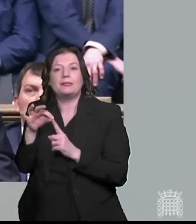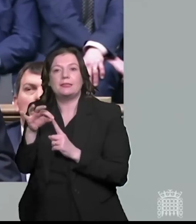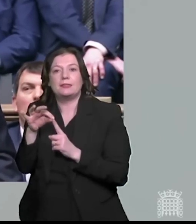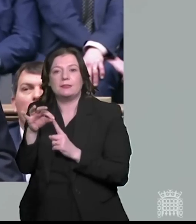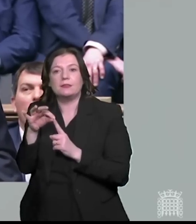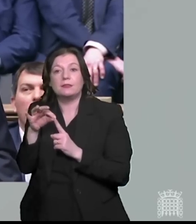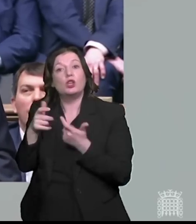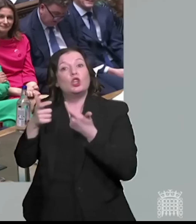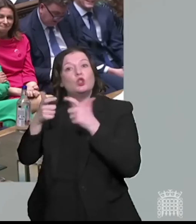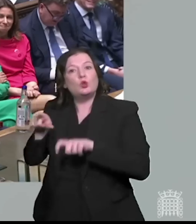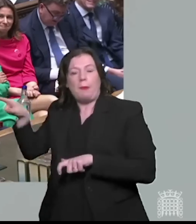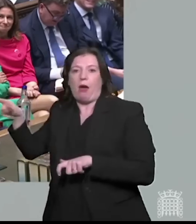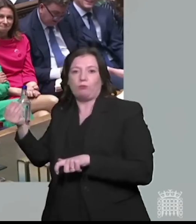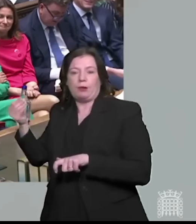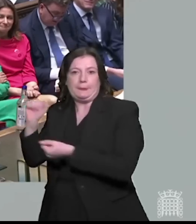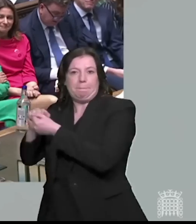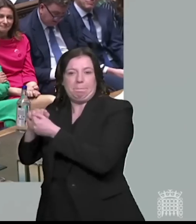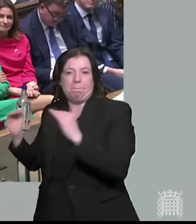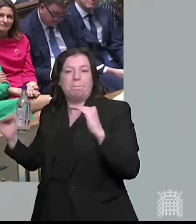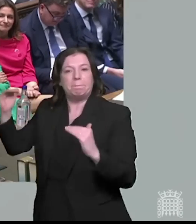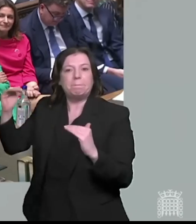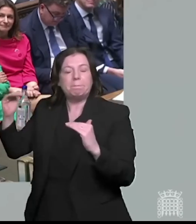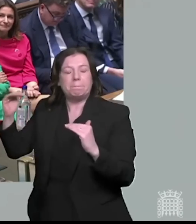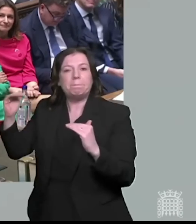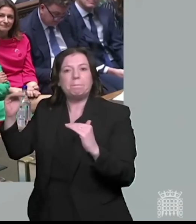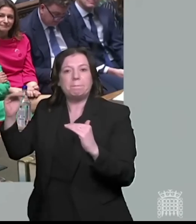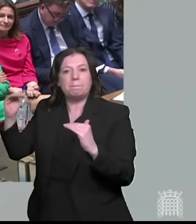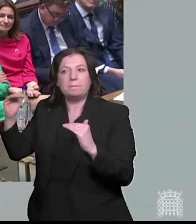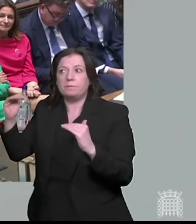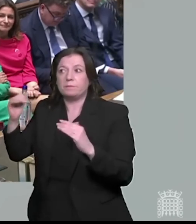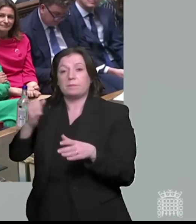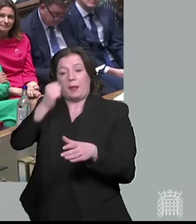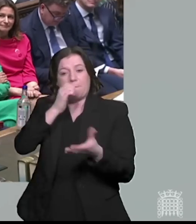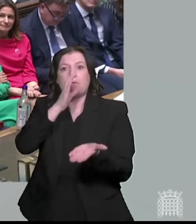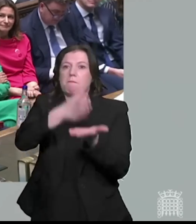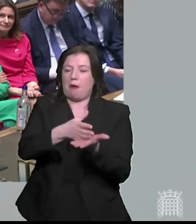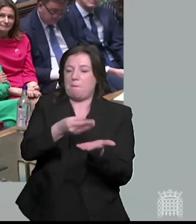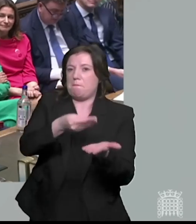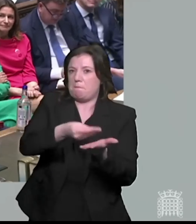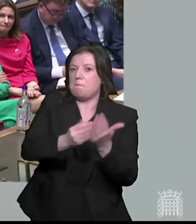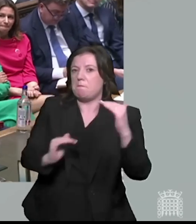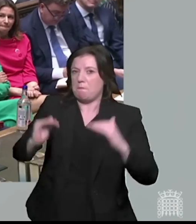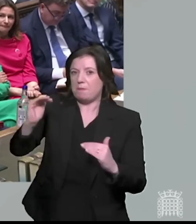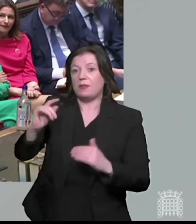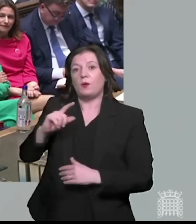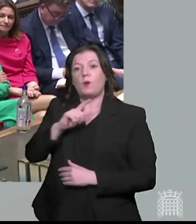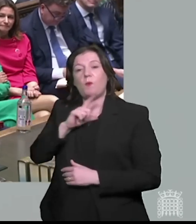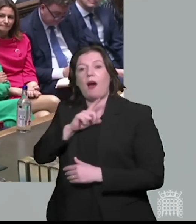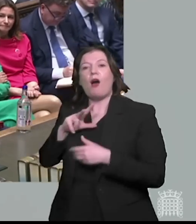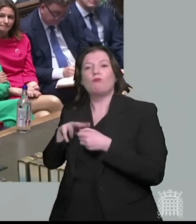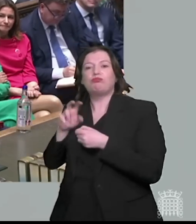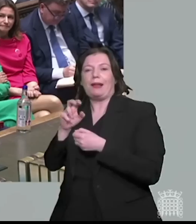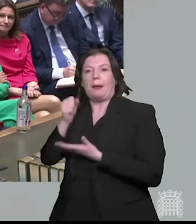in supermarkets. It's a differential a Conservative government will maintain as part of a new Brexit